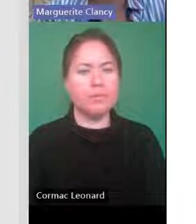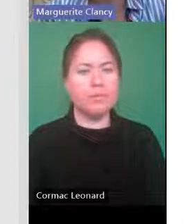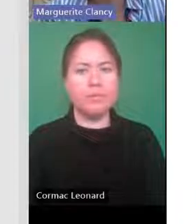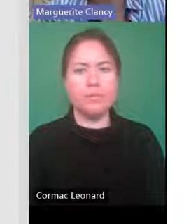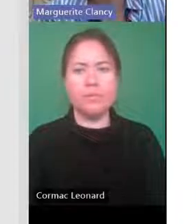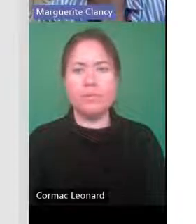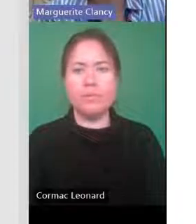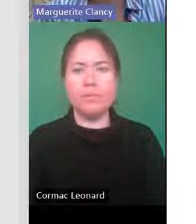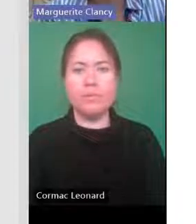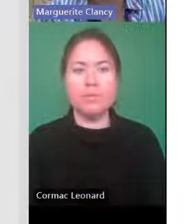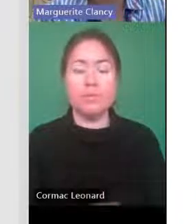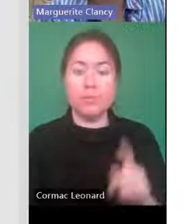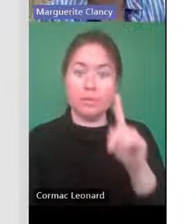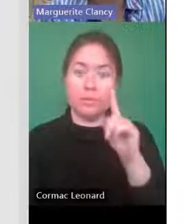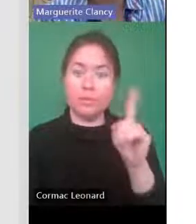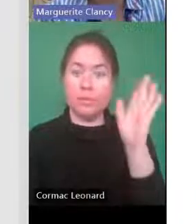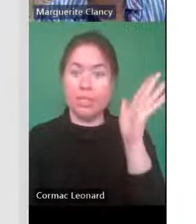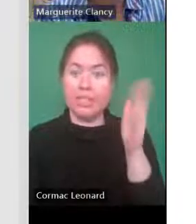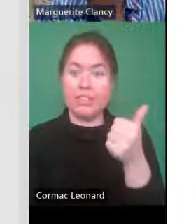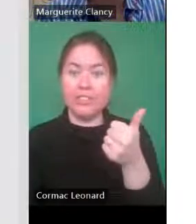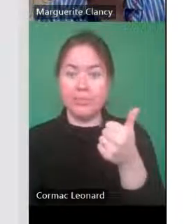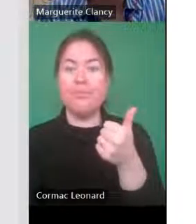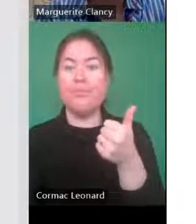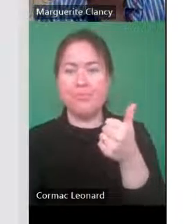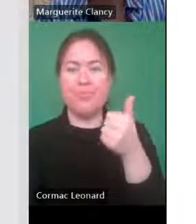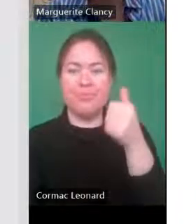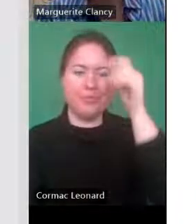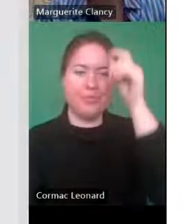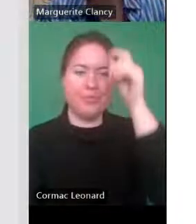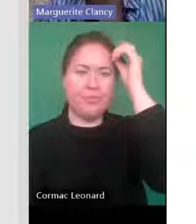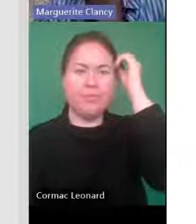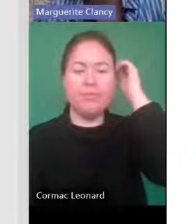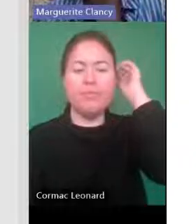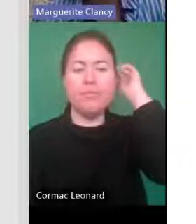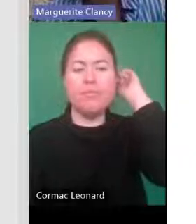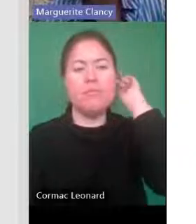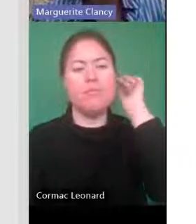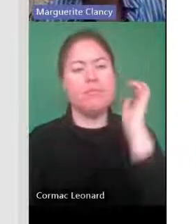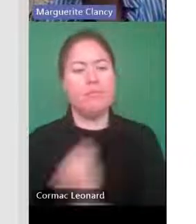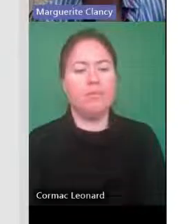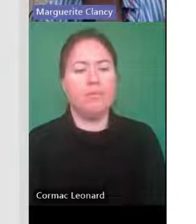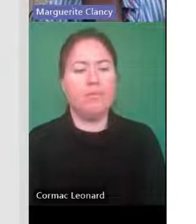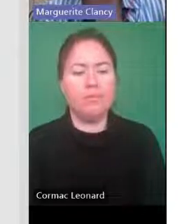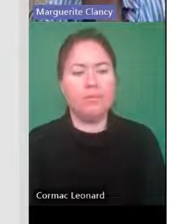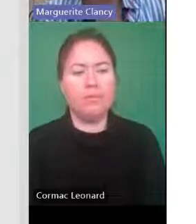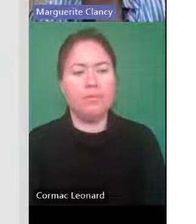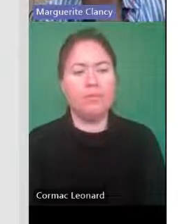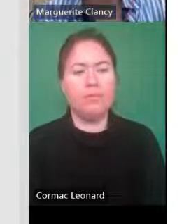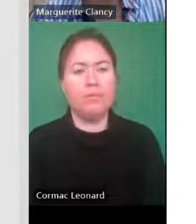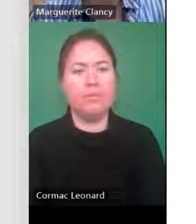Now, is the presentation available to you again? Yes, we can see it. Okay, perfect.